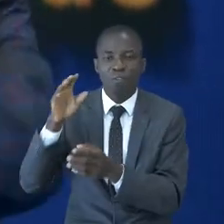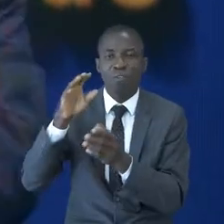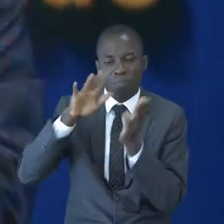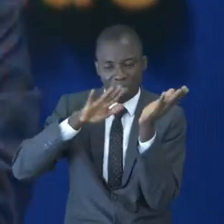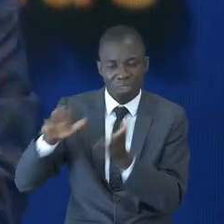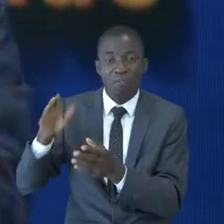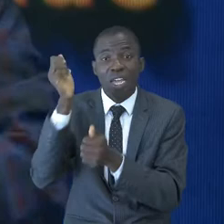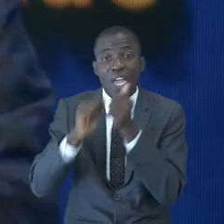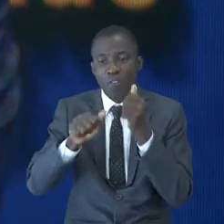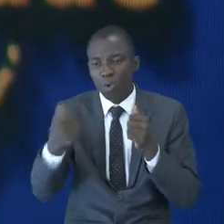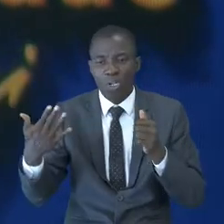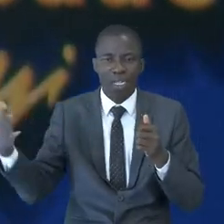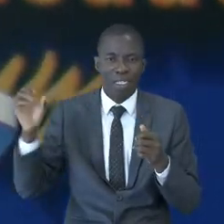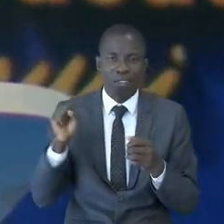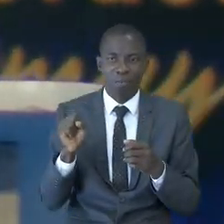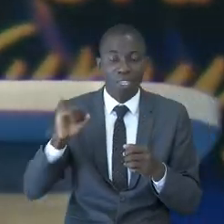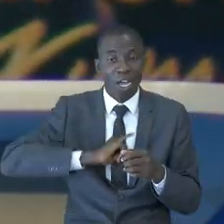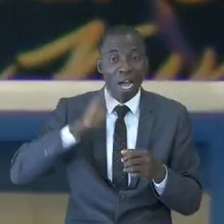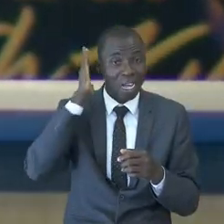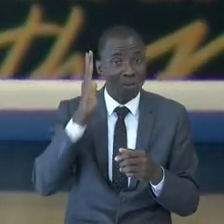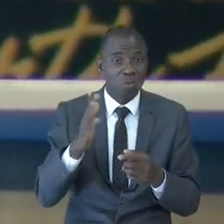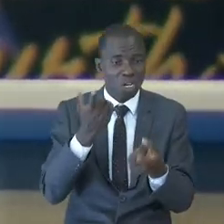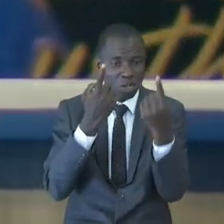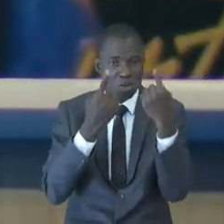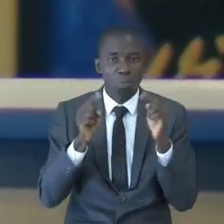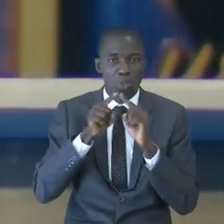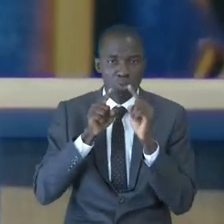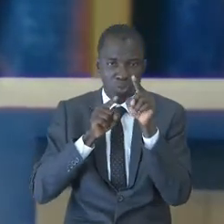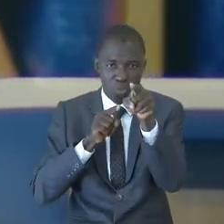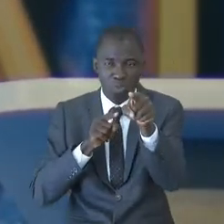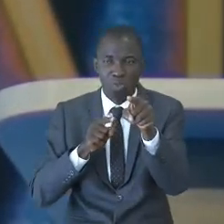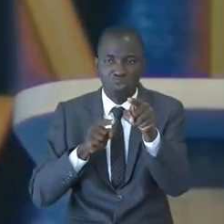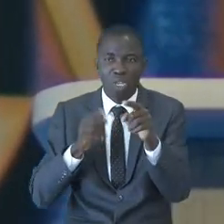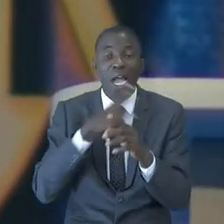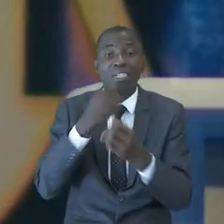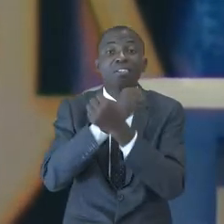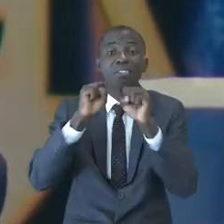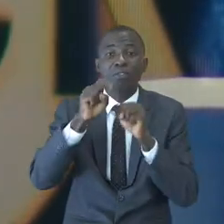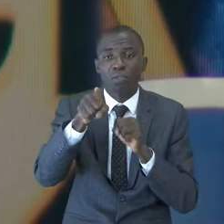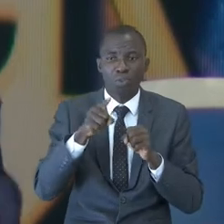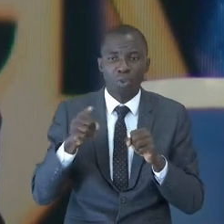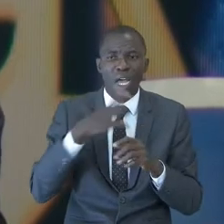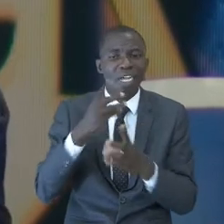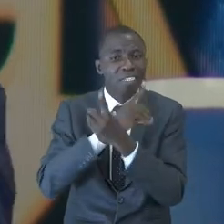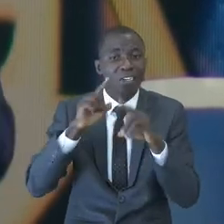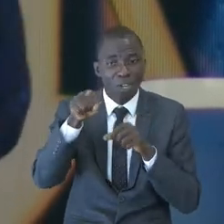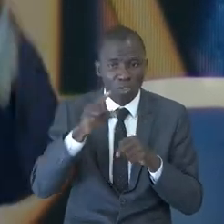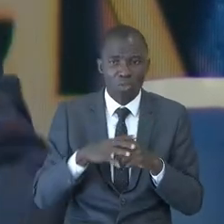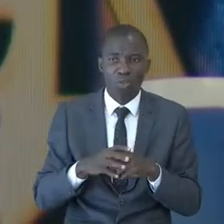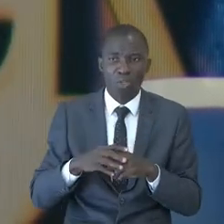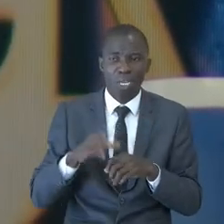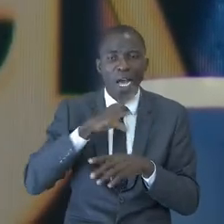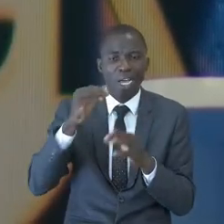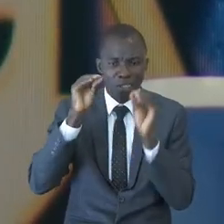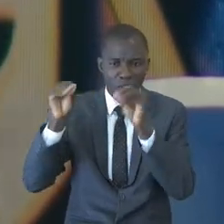abandon every other thing, and I will come to you and save you and deliver you and set